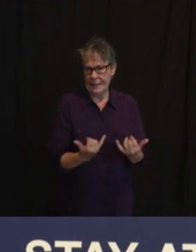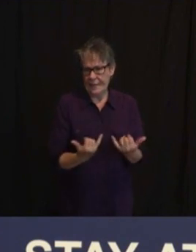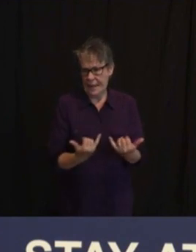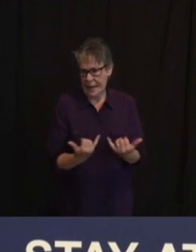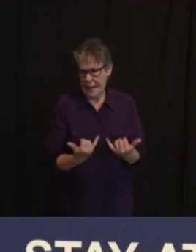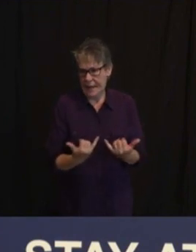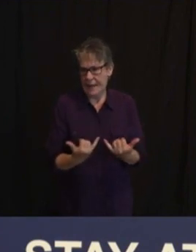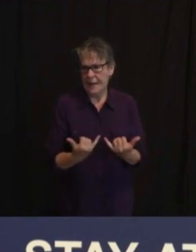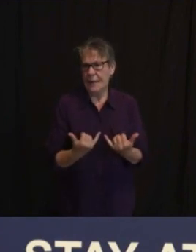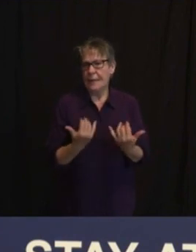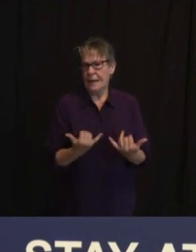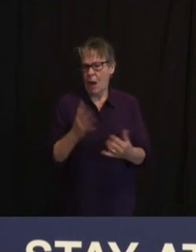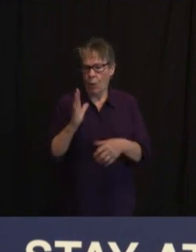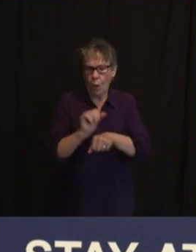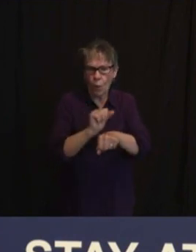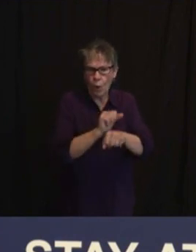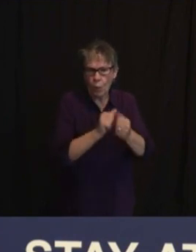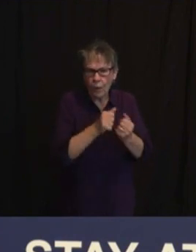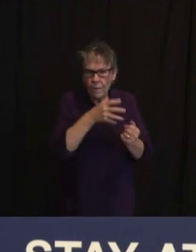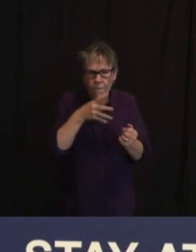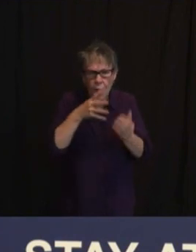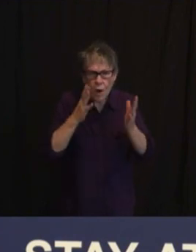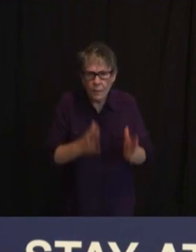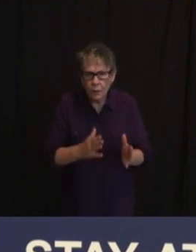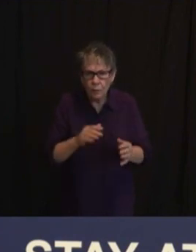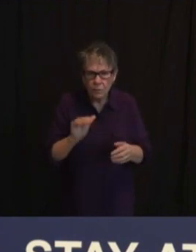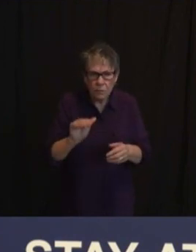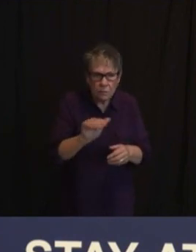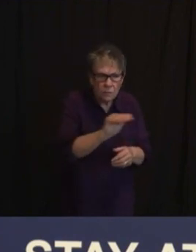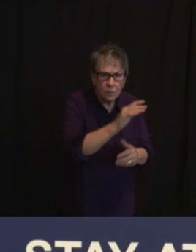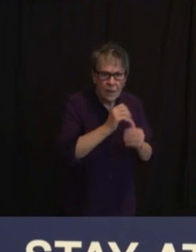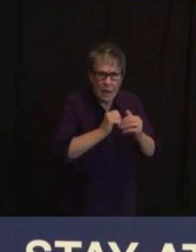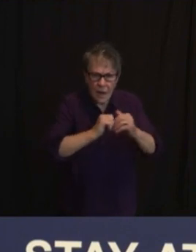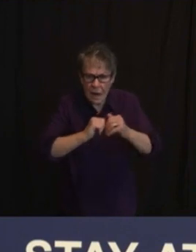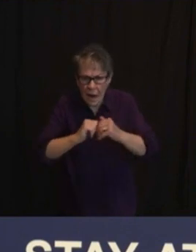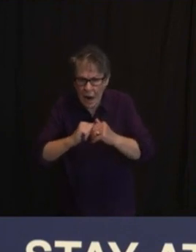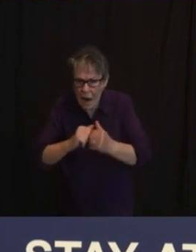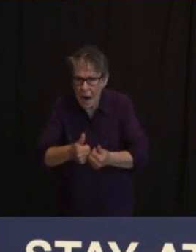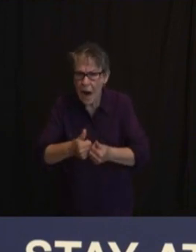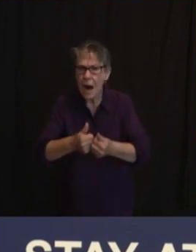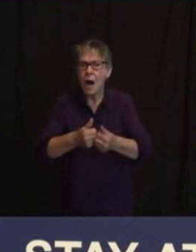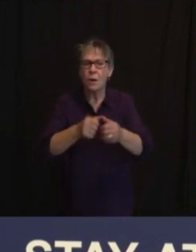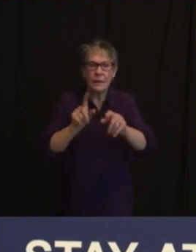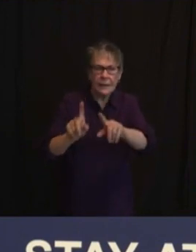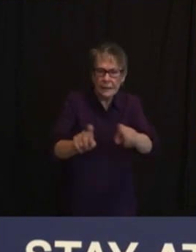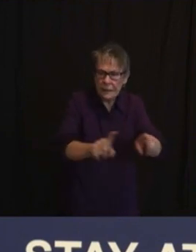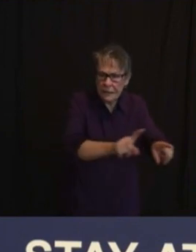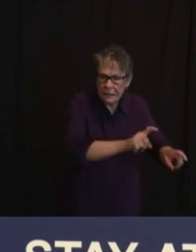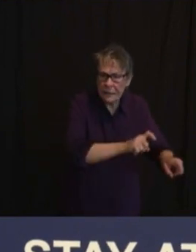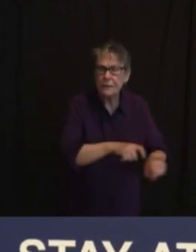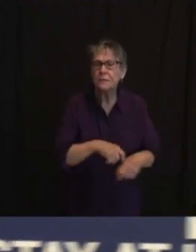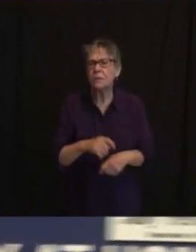I'll be on a call with them at the beginning of next week to set up the whole system for testing.